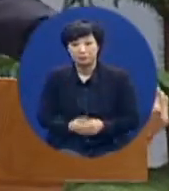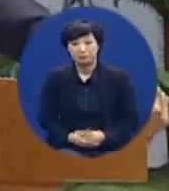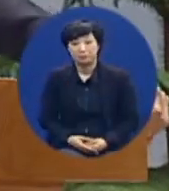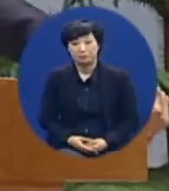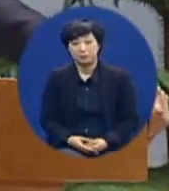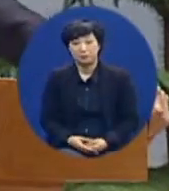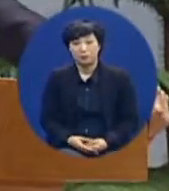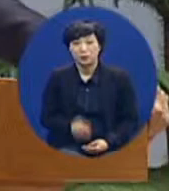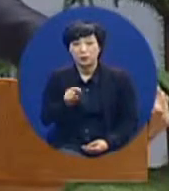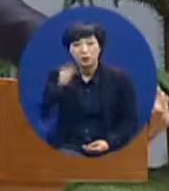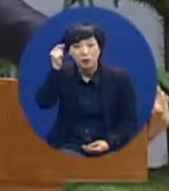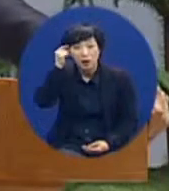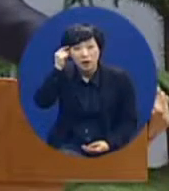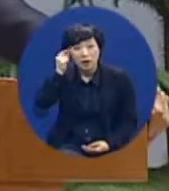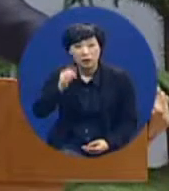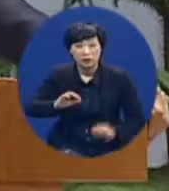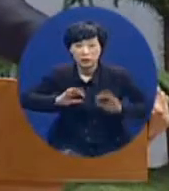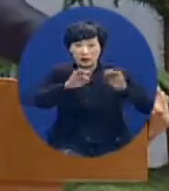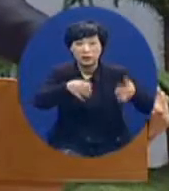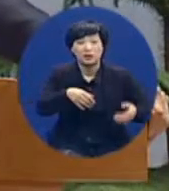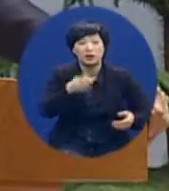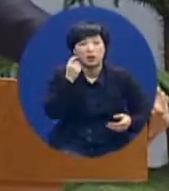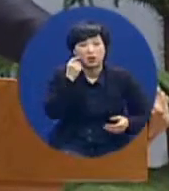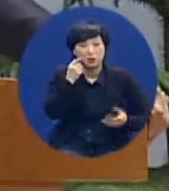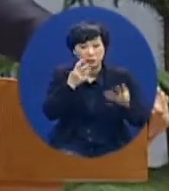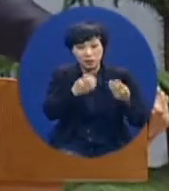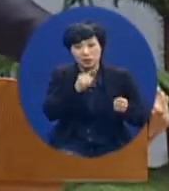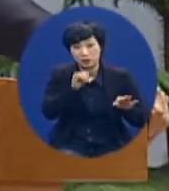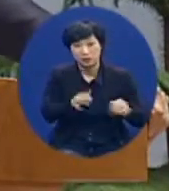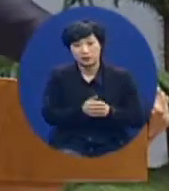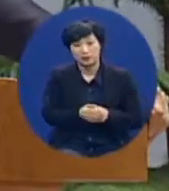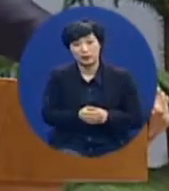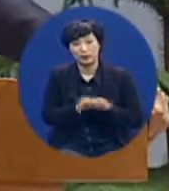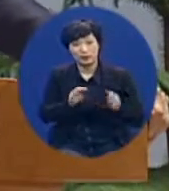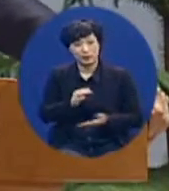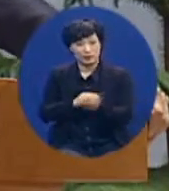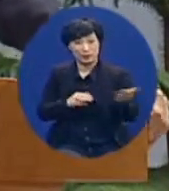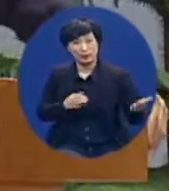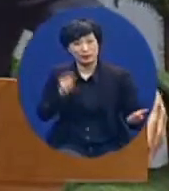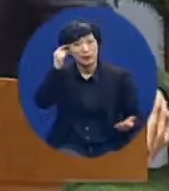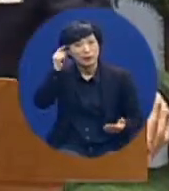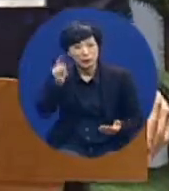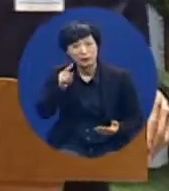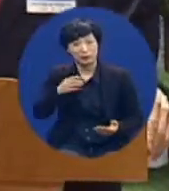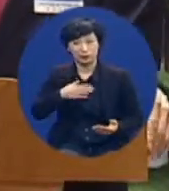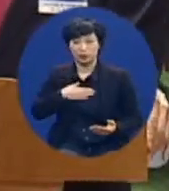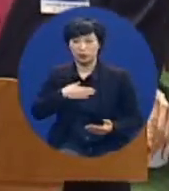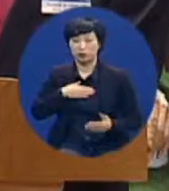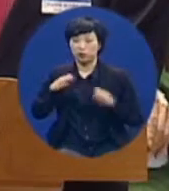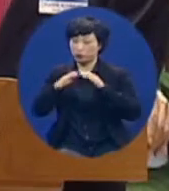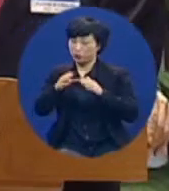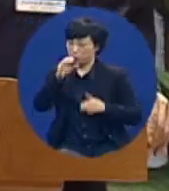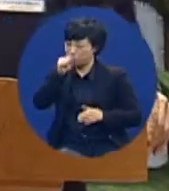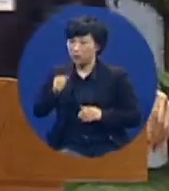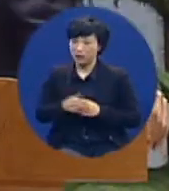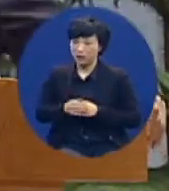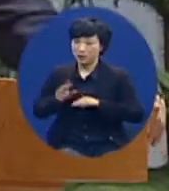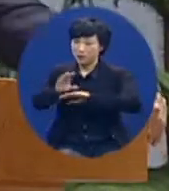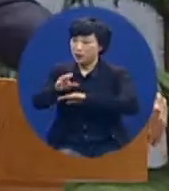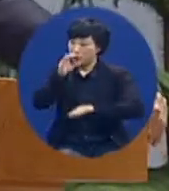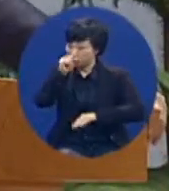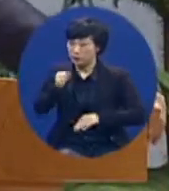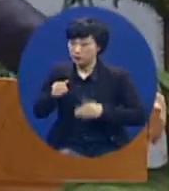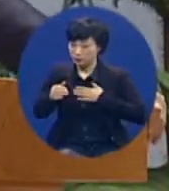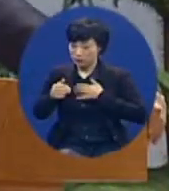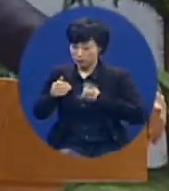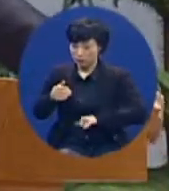They are deceived by the devil, saying, you have a good house, a good car, and children. You